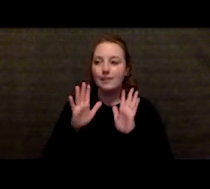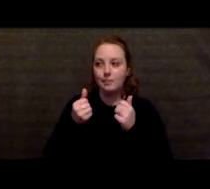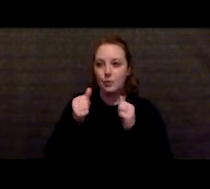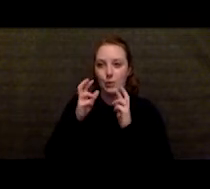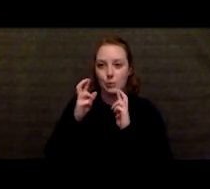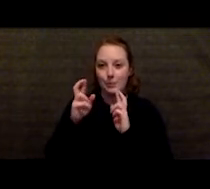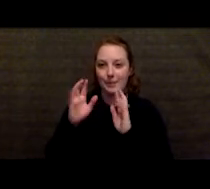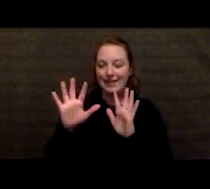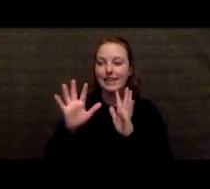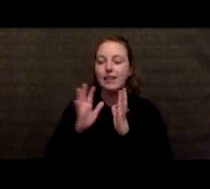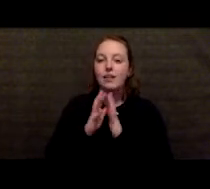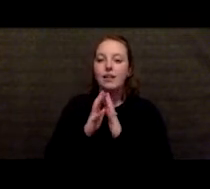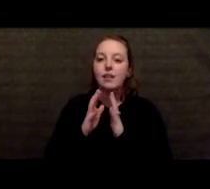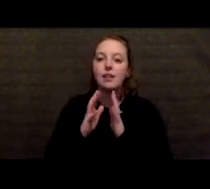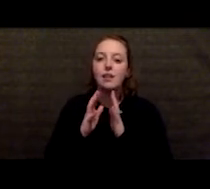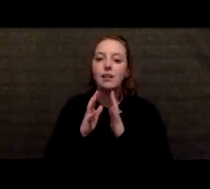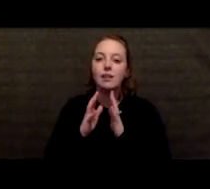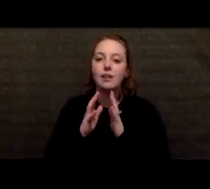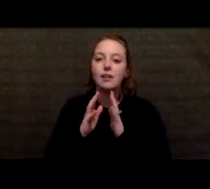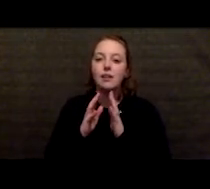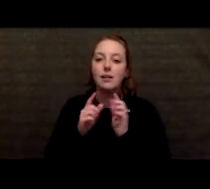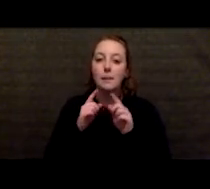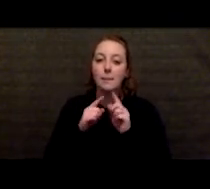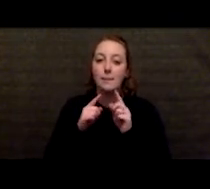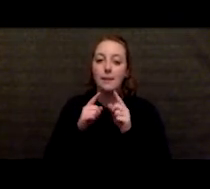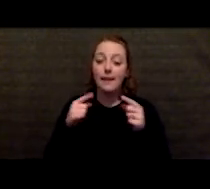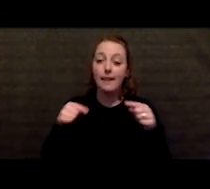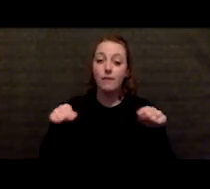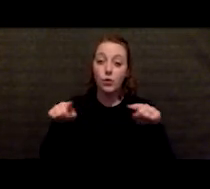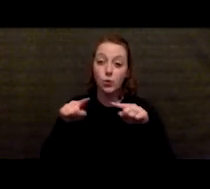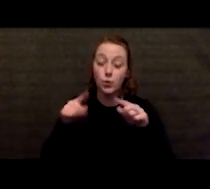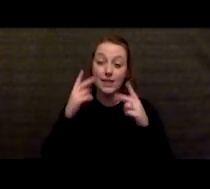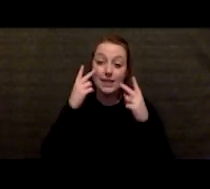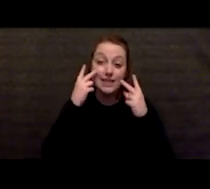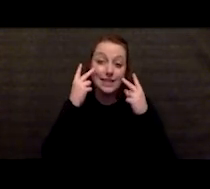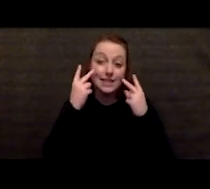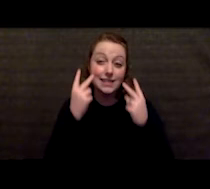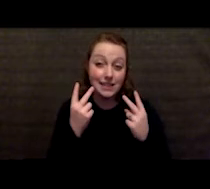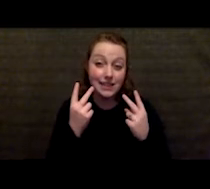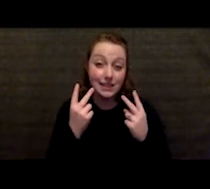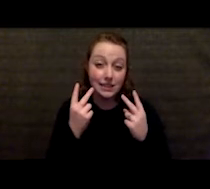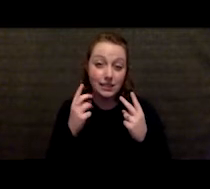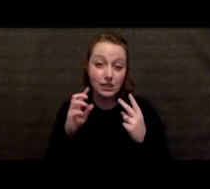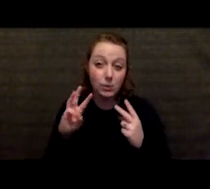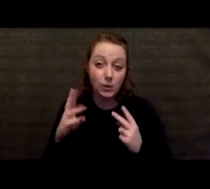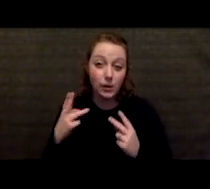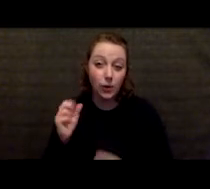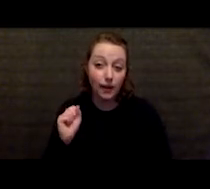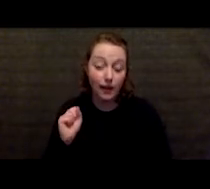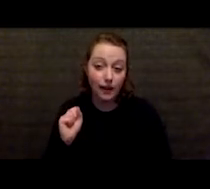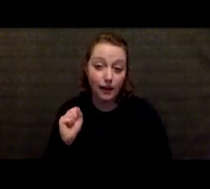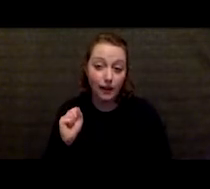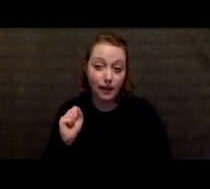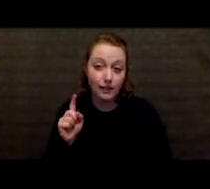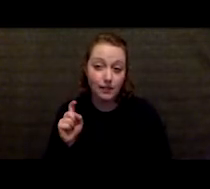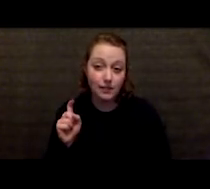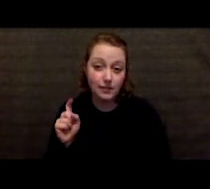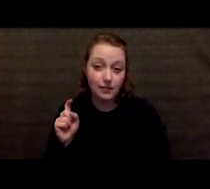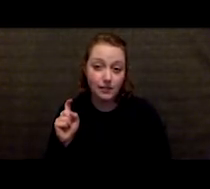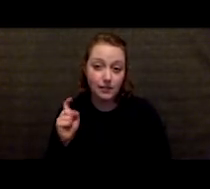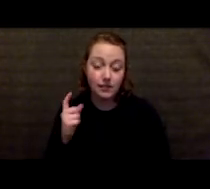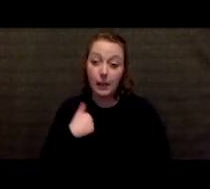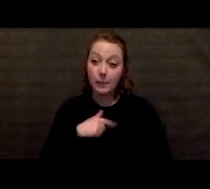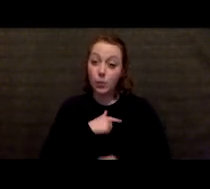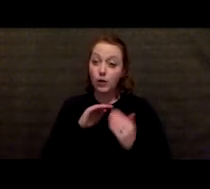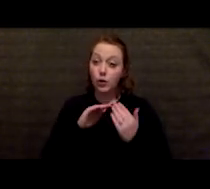have you come out and seen Waco High? I mean, I understand we're all trying to be here and we're sharing things from community